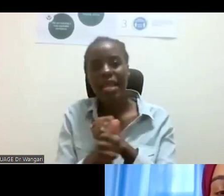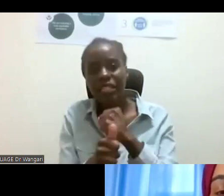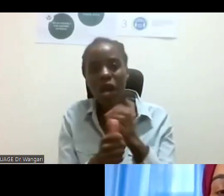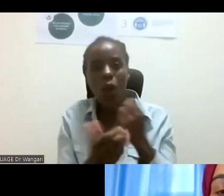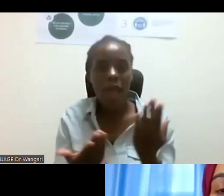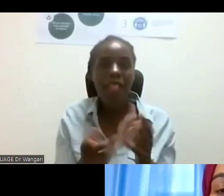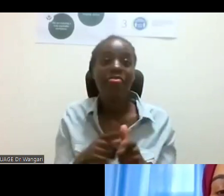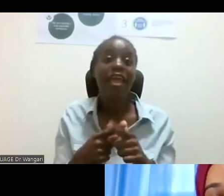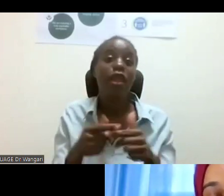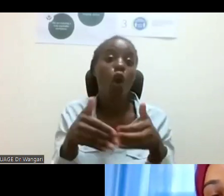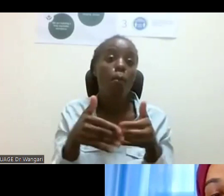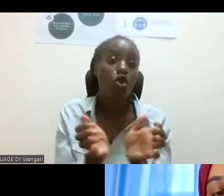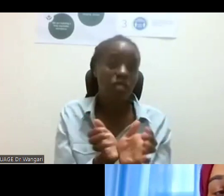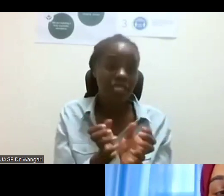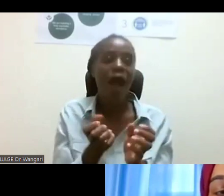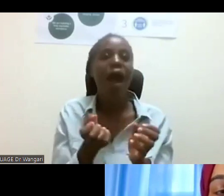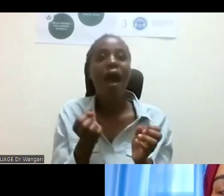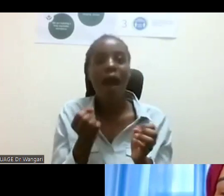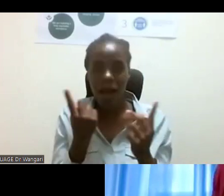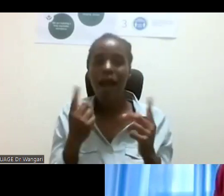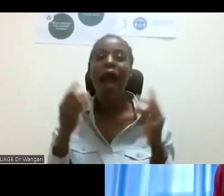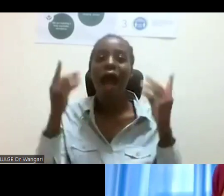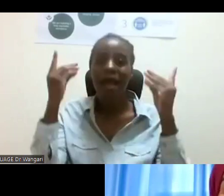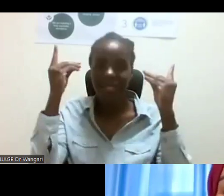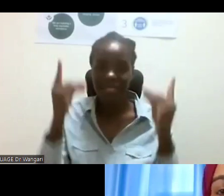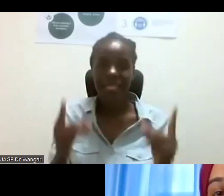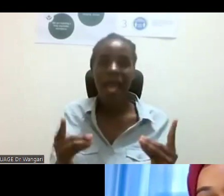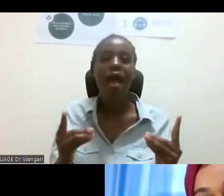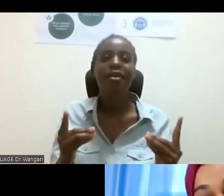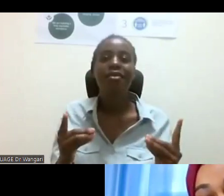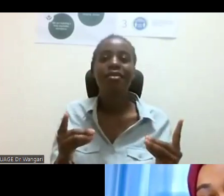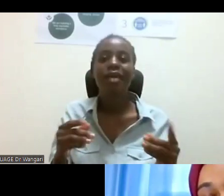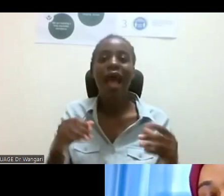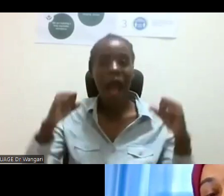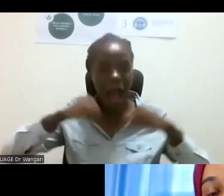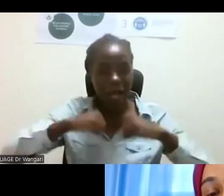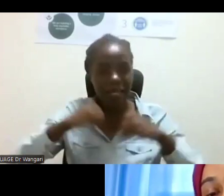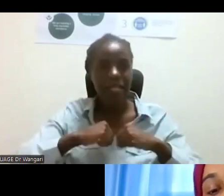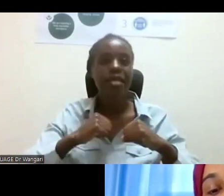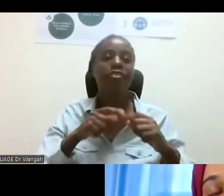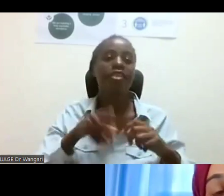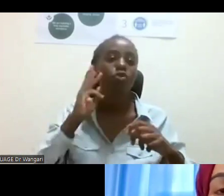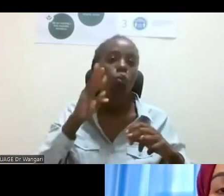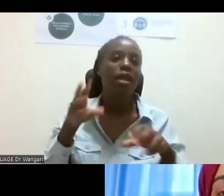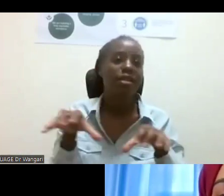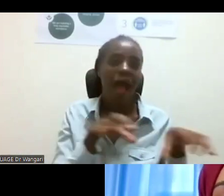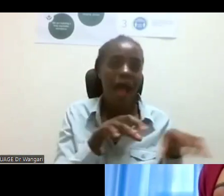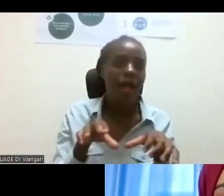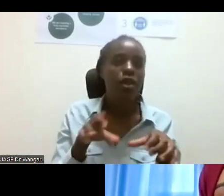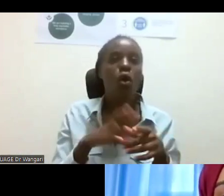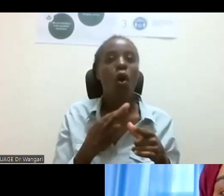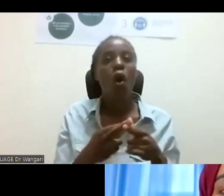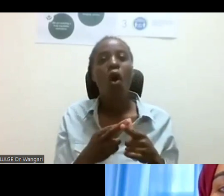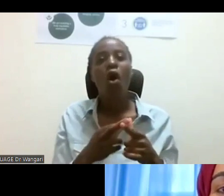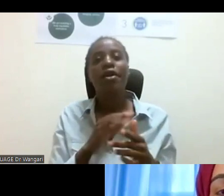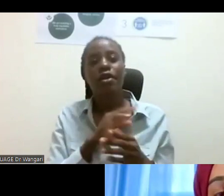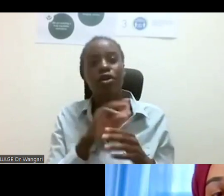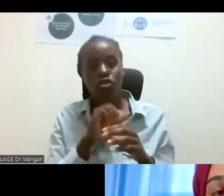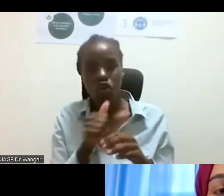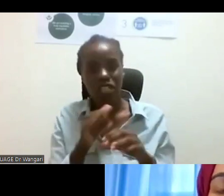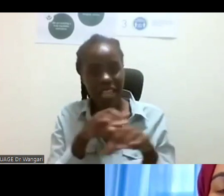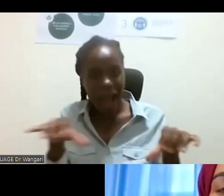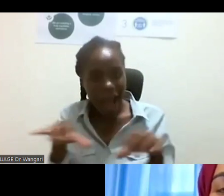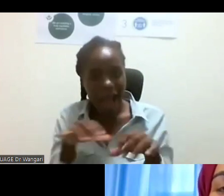point where they agree this can be done, this cannot be done, so the policies can be drafted by